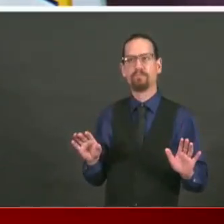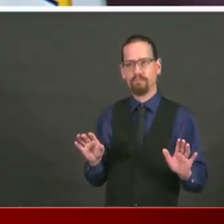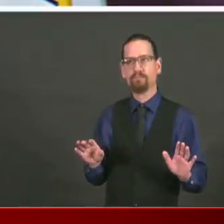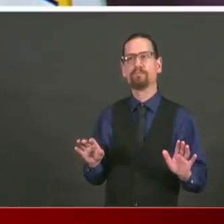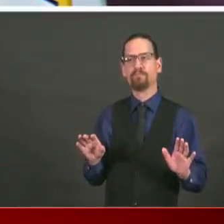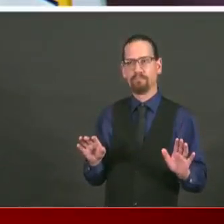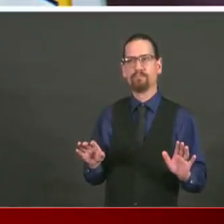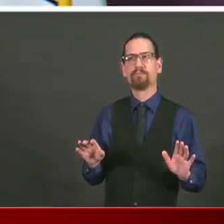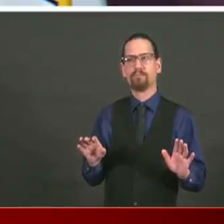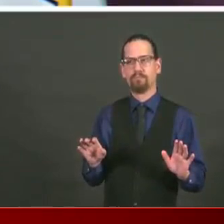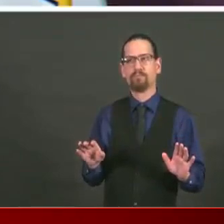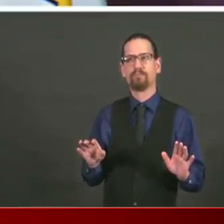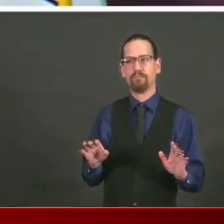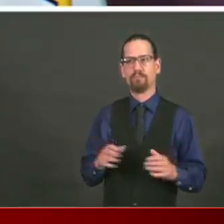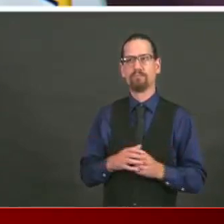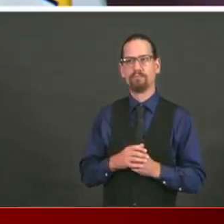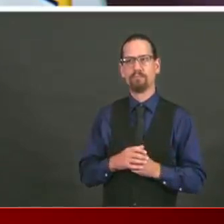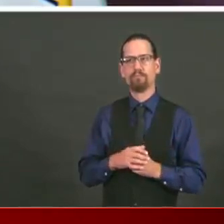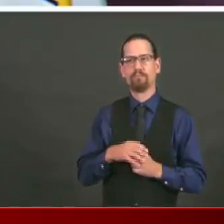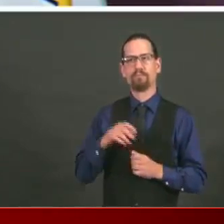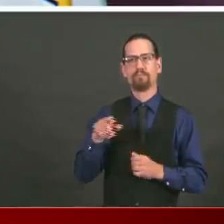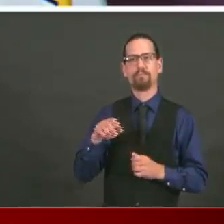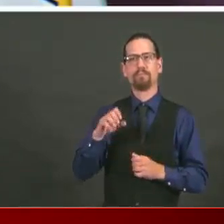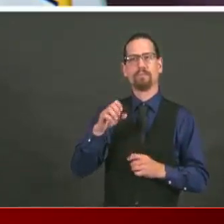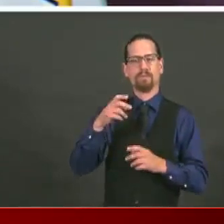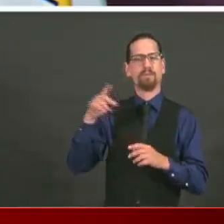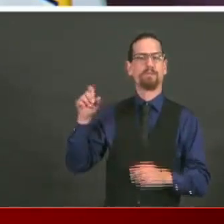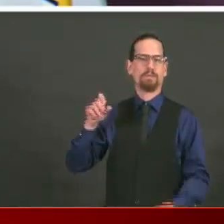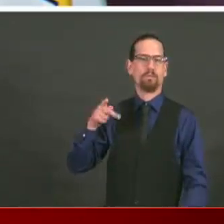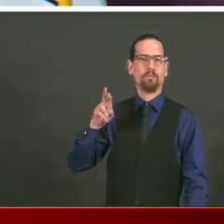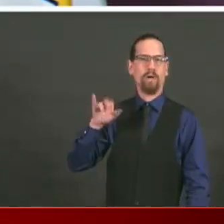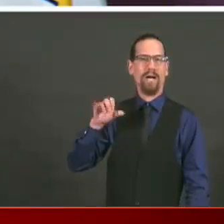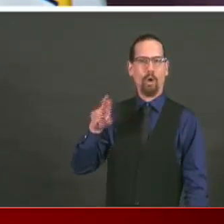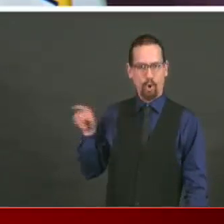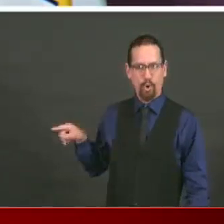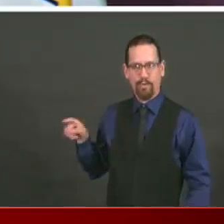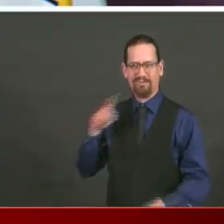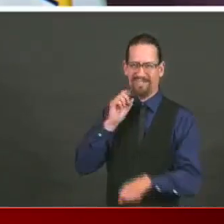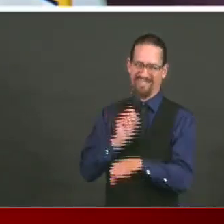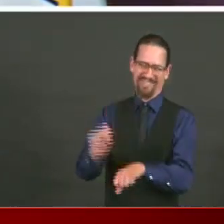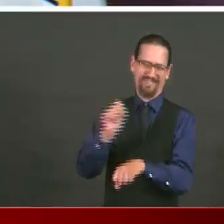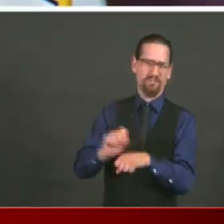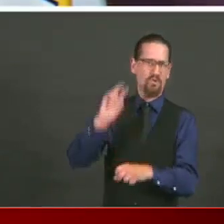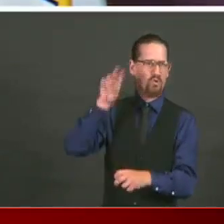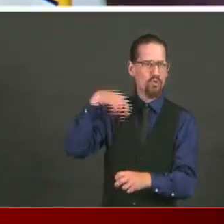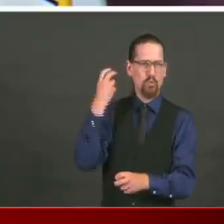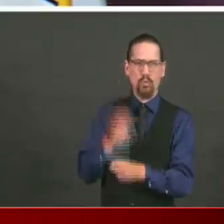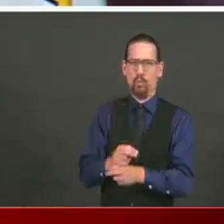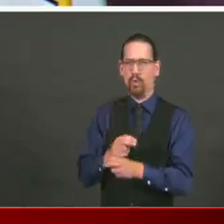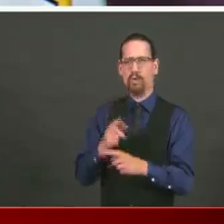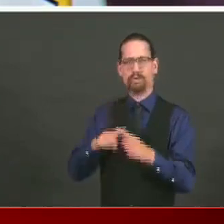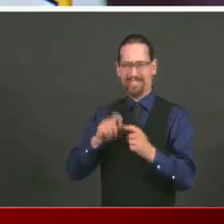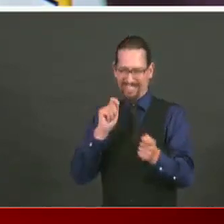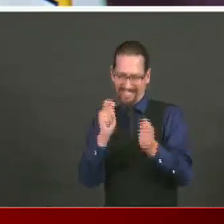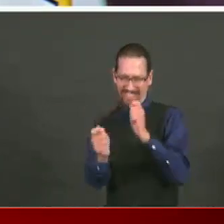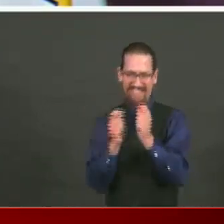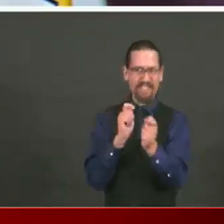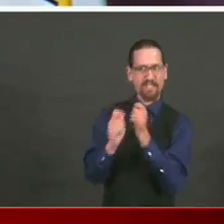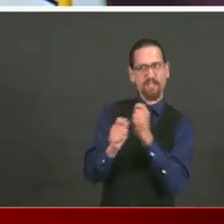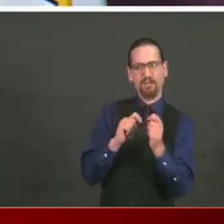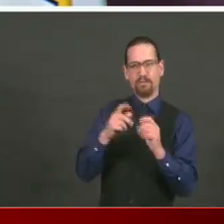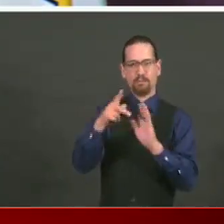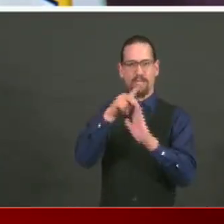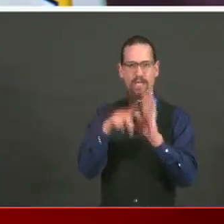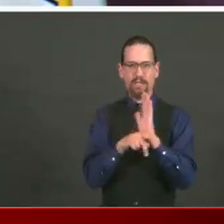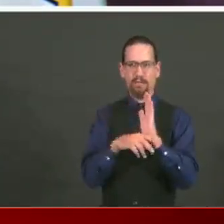to negotiate with the providers, the funding partners, and convince them to focus the